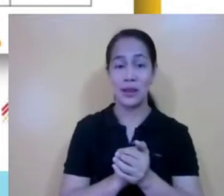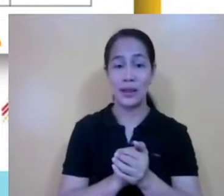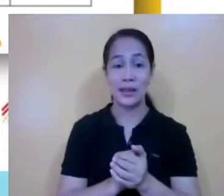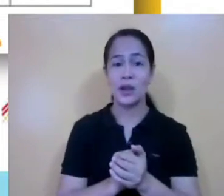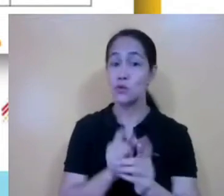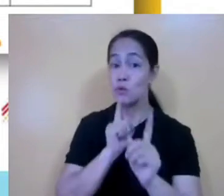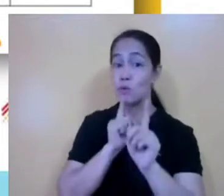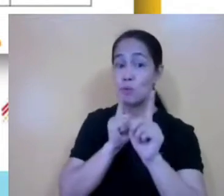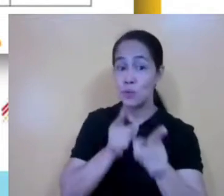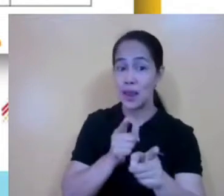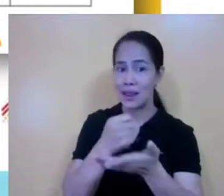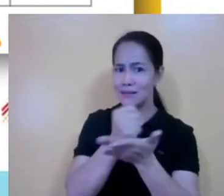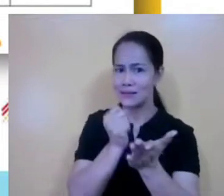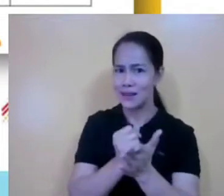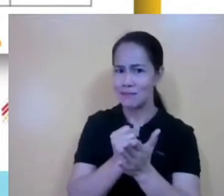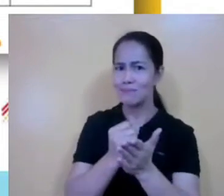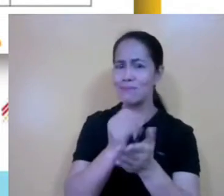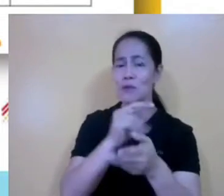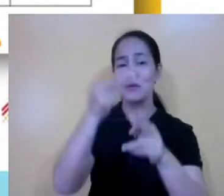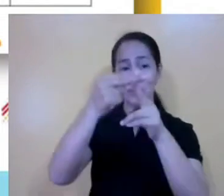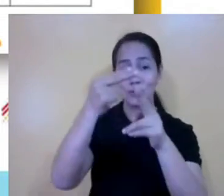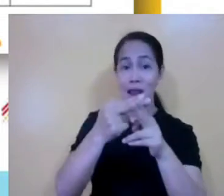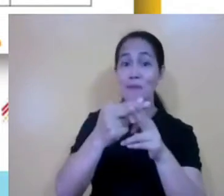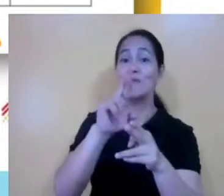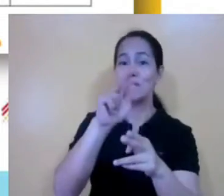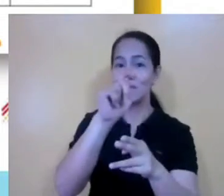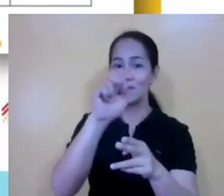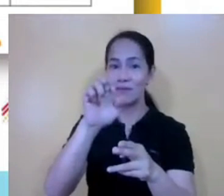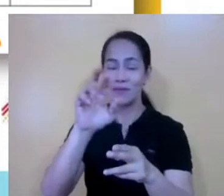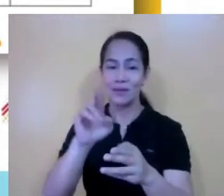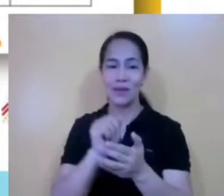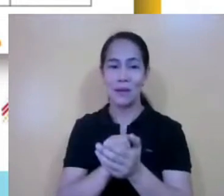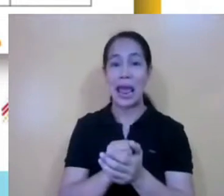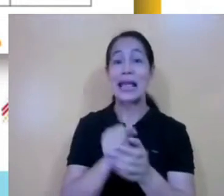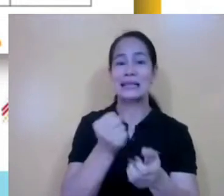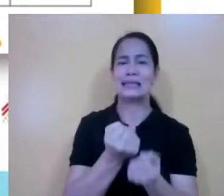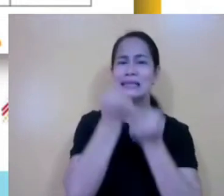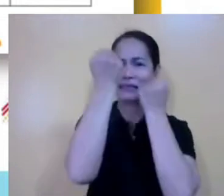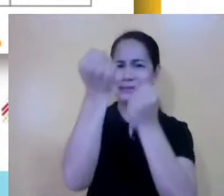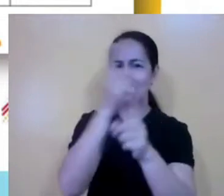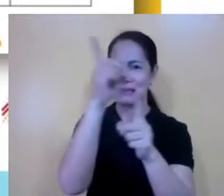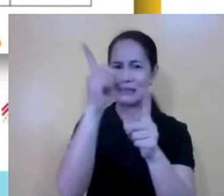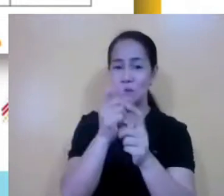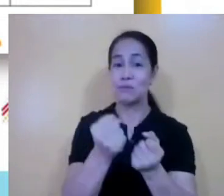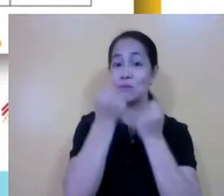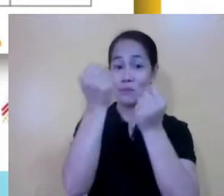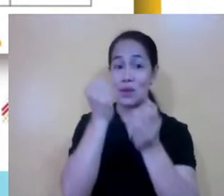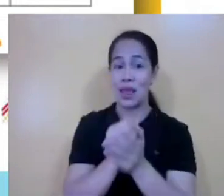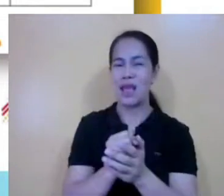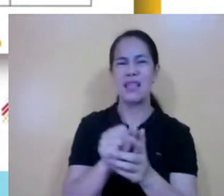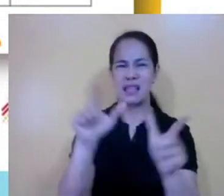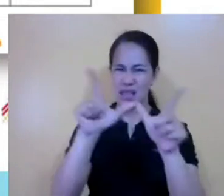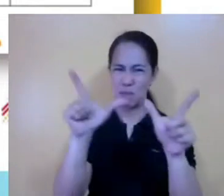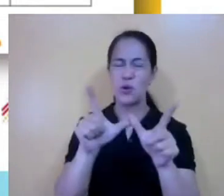the name of your rater, the date you submitted this form, and the subject and grade level that you are teaching. At the bottom of